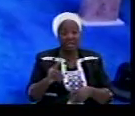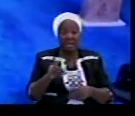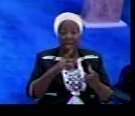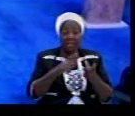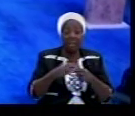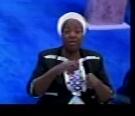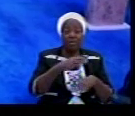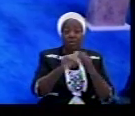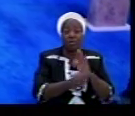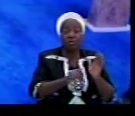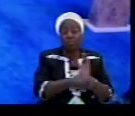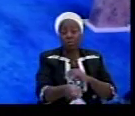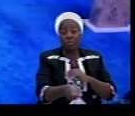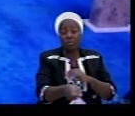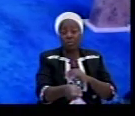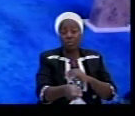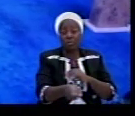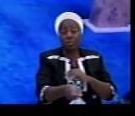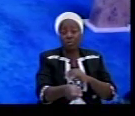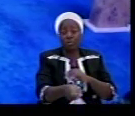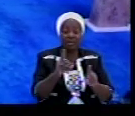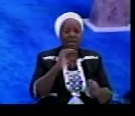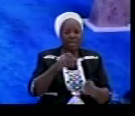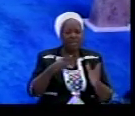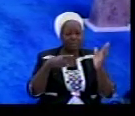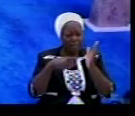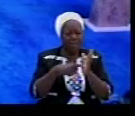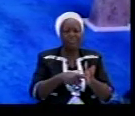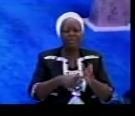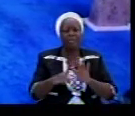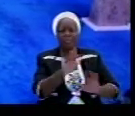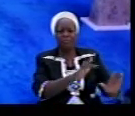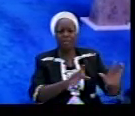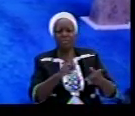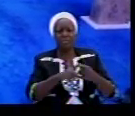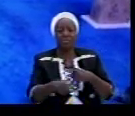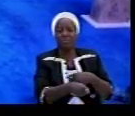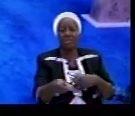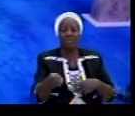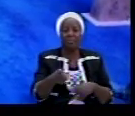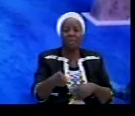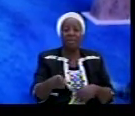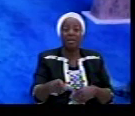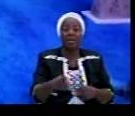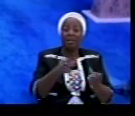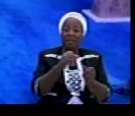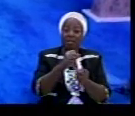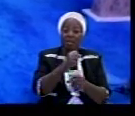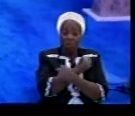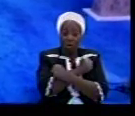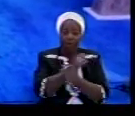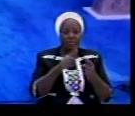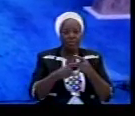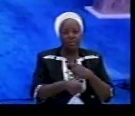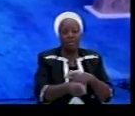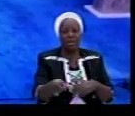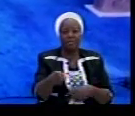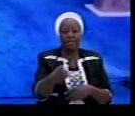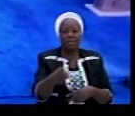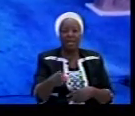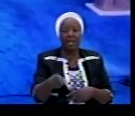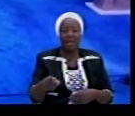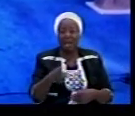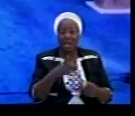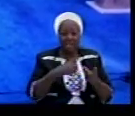he delivered, he manifested mercy unto them, love unto them, and he